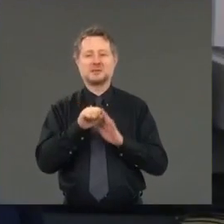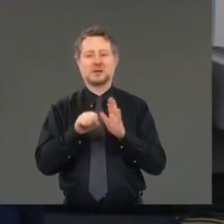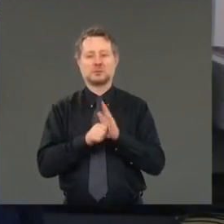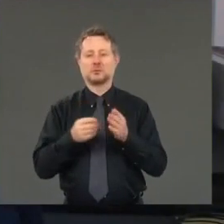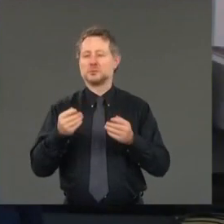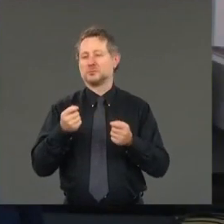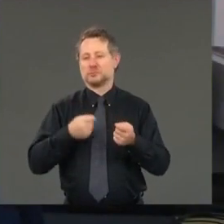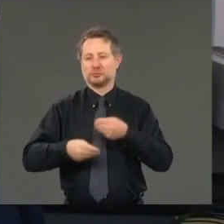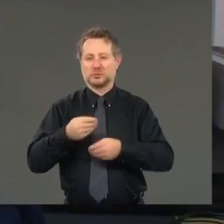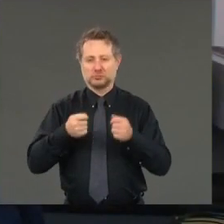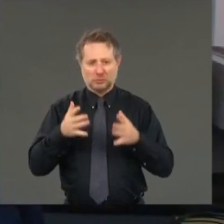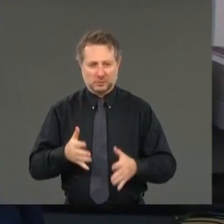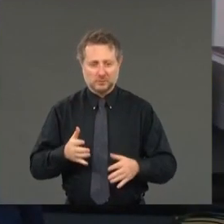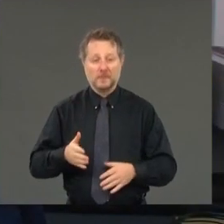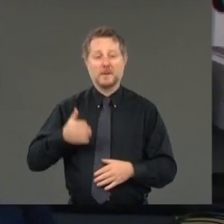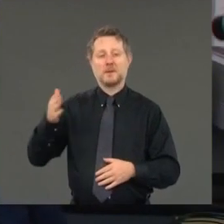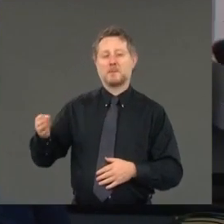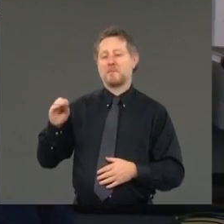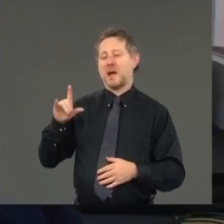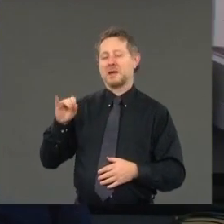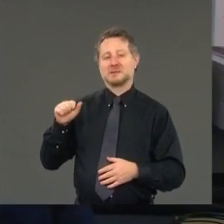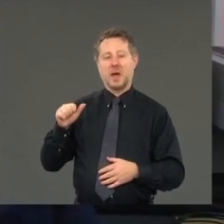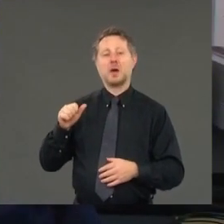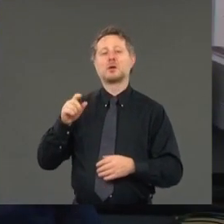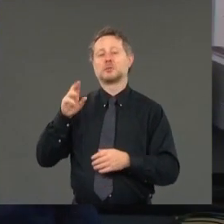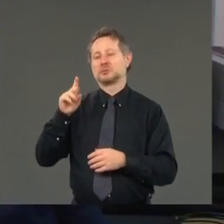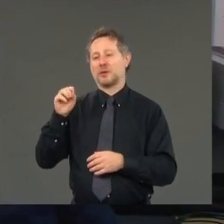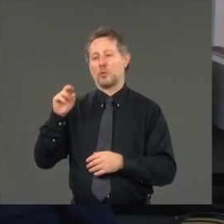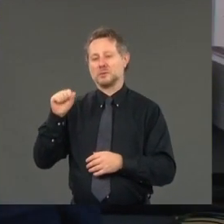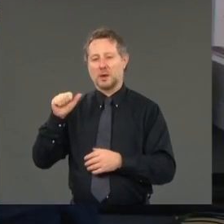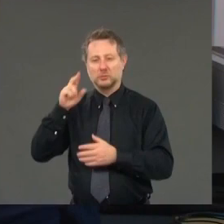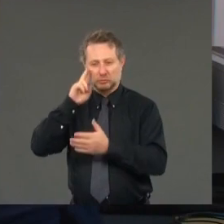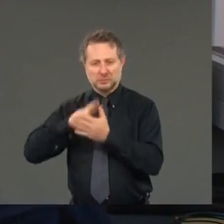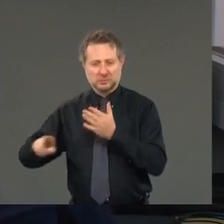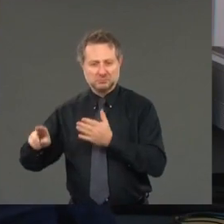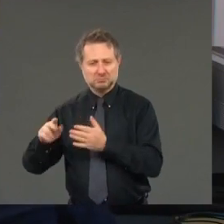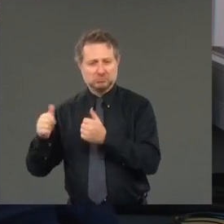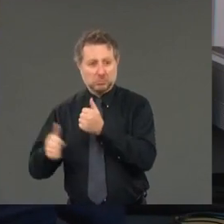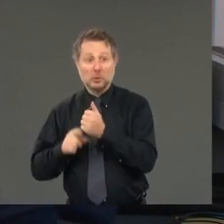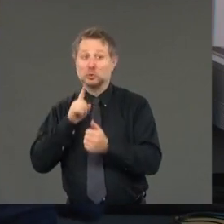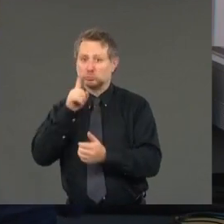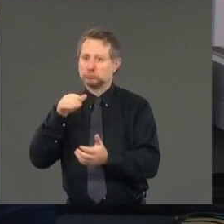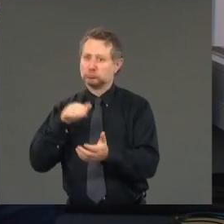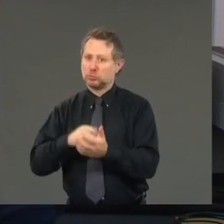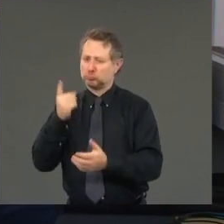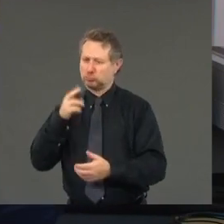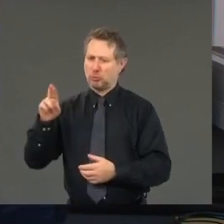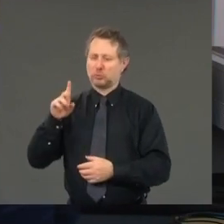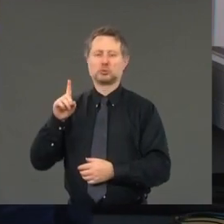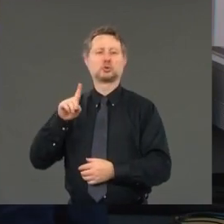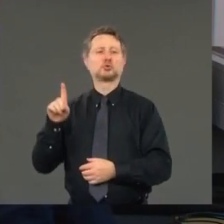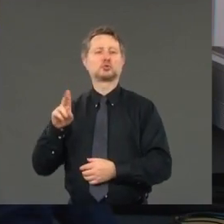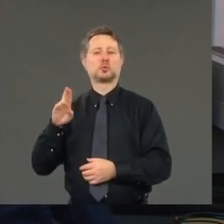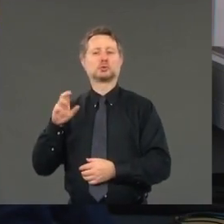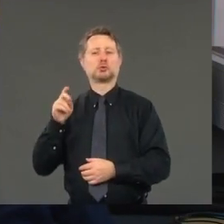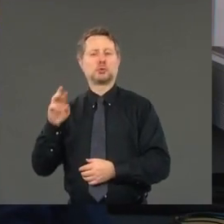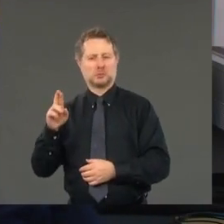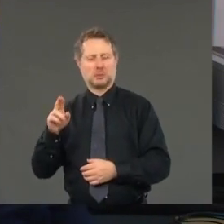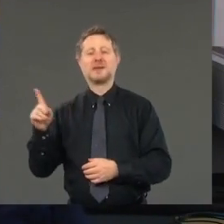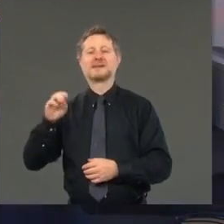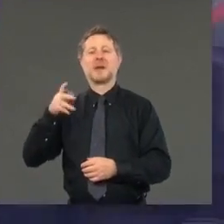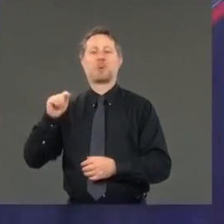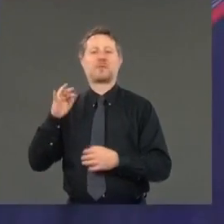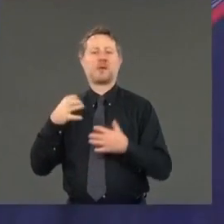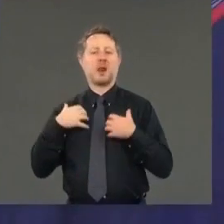Governor. To my far right, a real doctor, Howard Zucker, Commissioner of Health. Good morning to all of